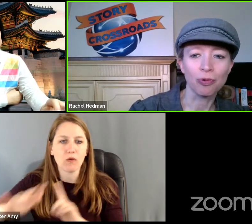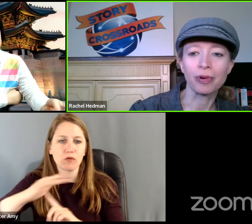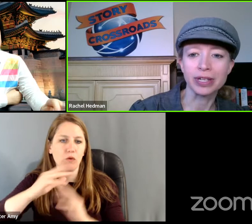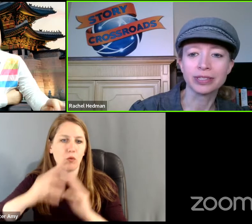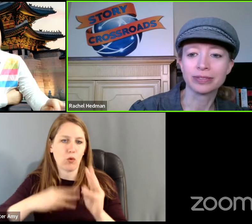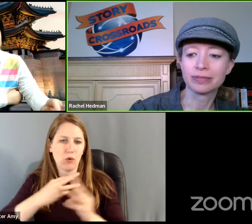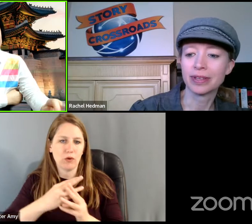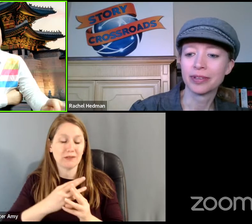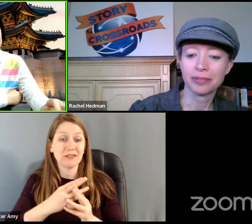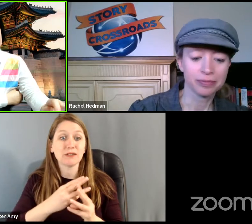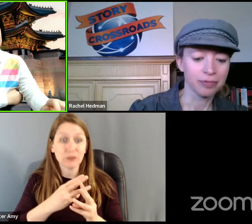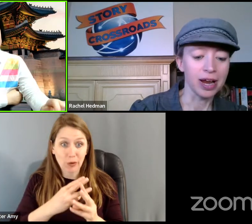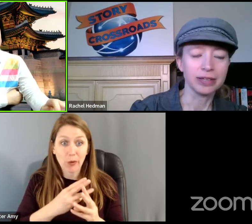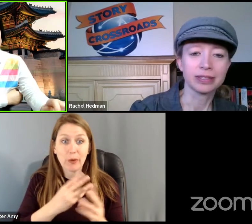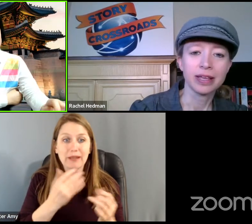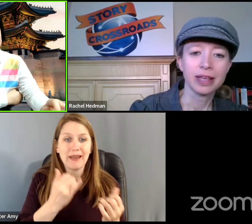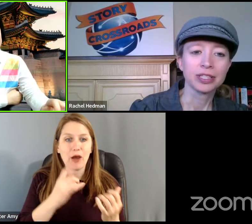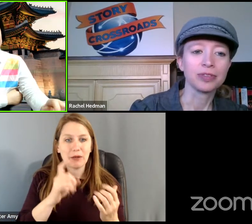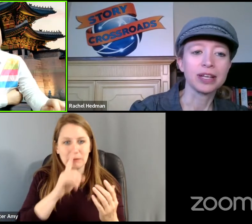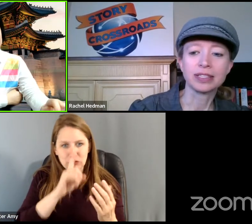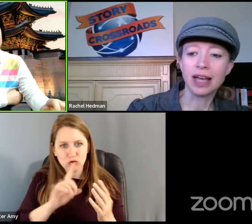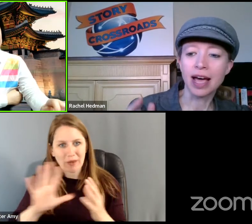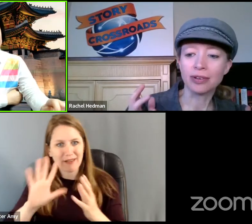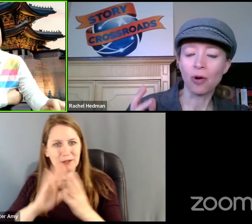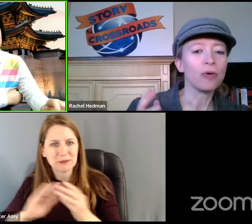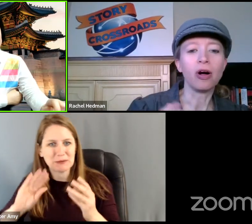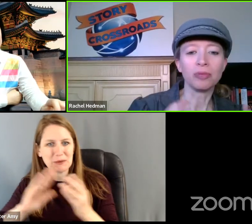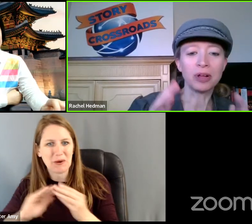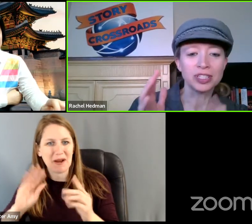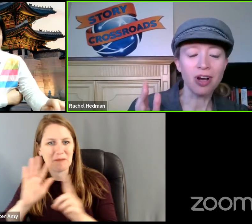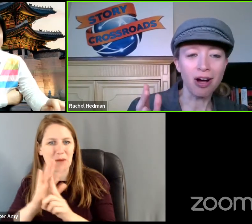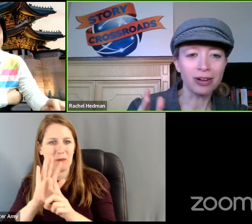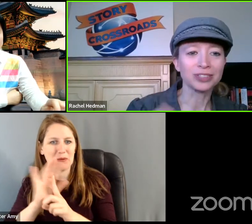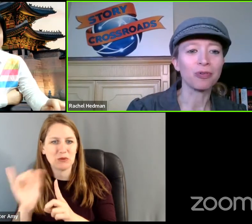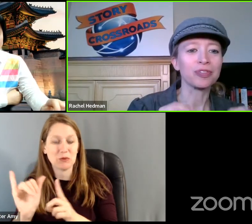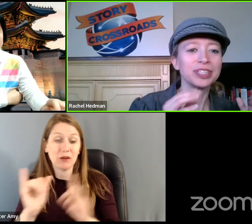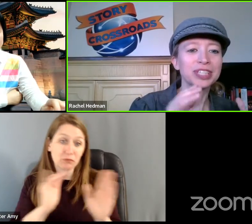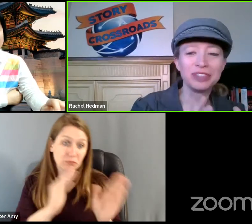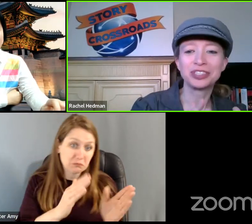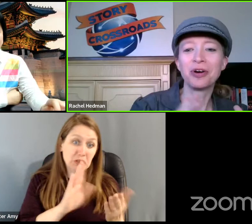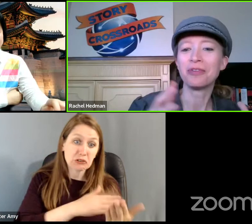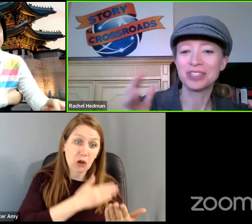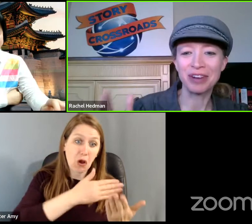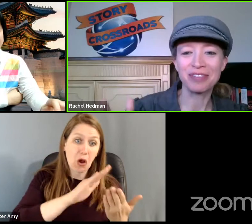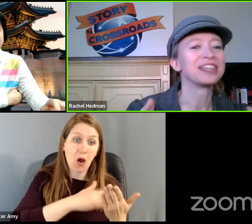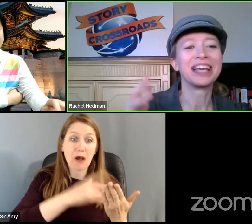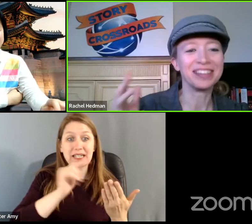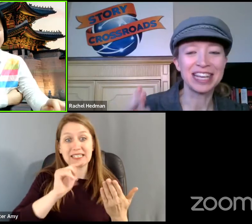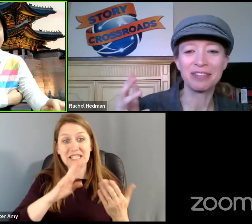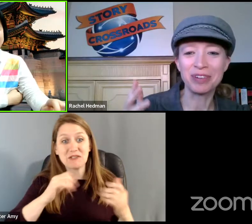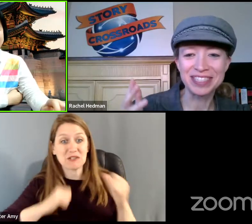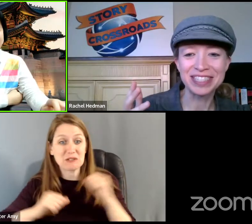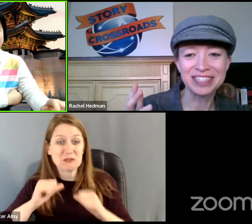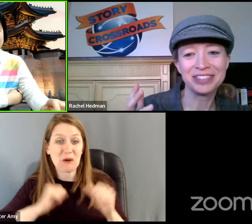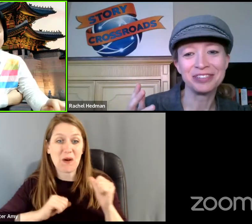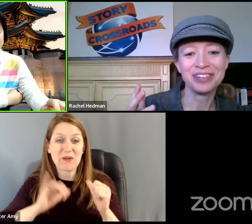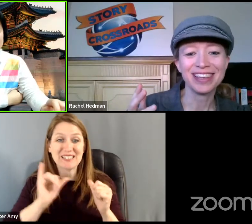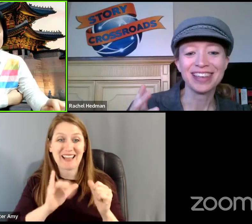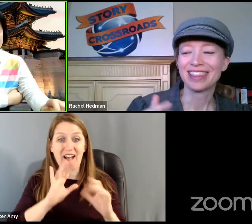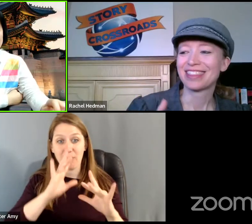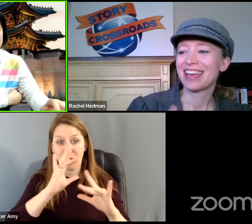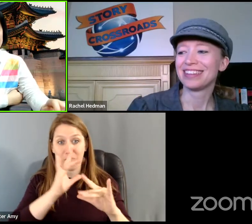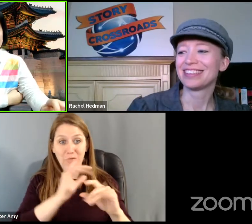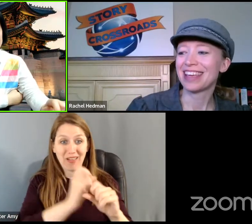to stories, Mhm. right? So that Yeah. it's not all about songs or the TV Mhm. shows or Yeah. everything else that everyone's